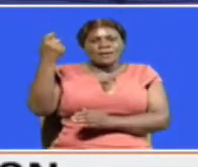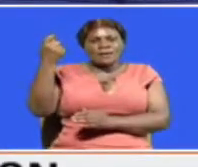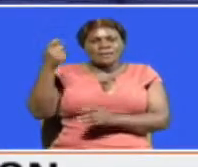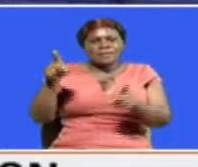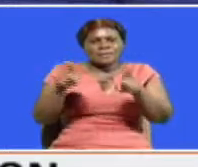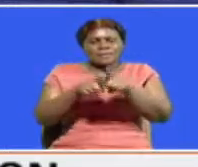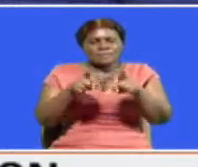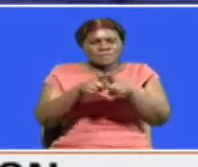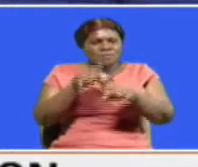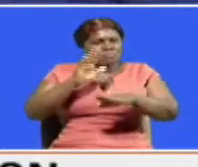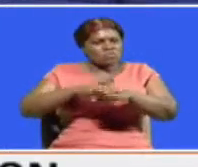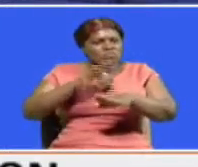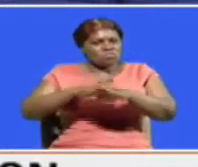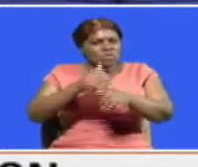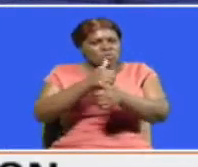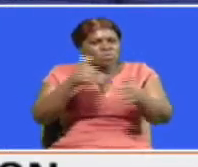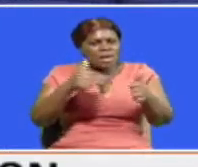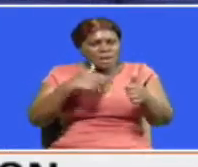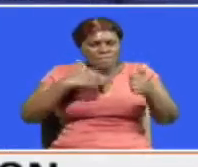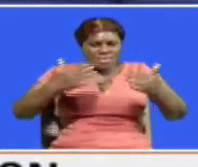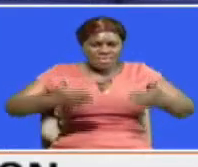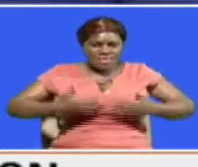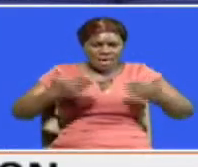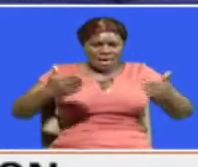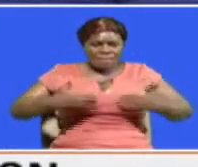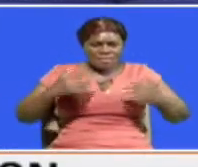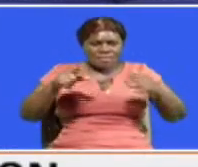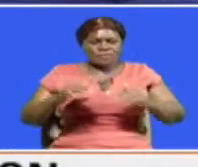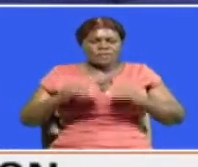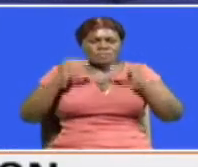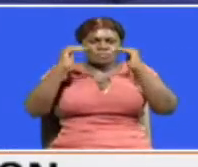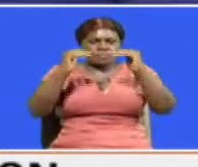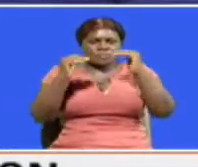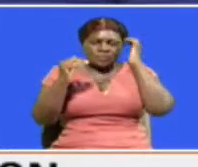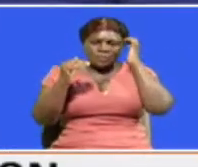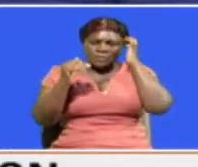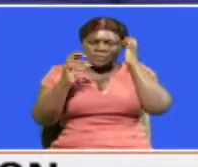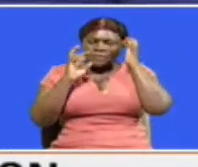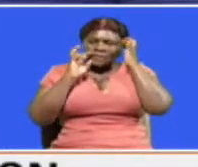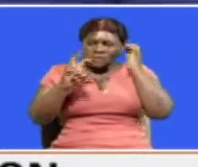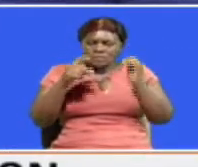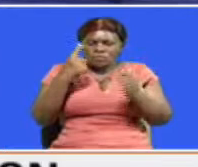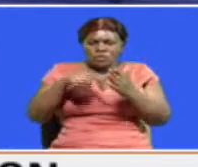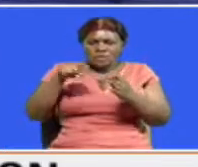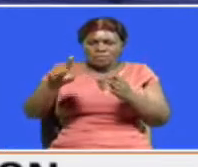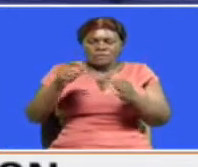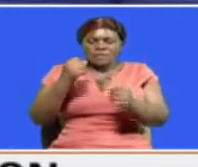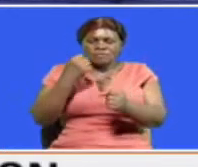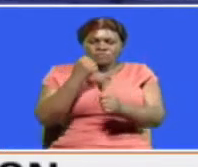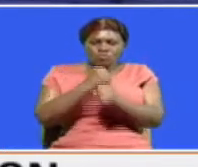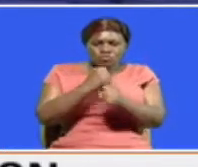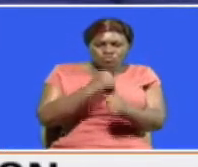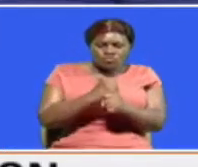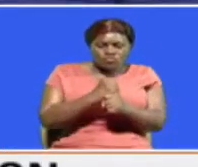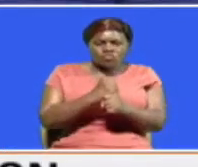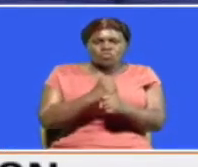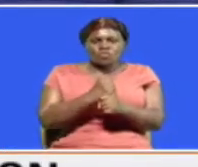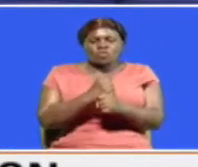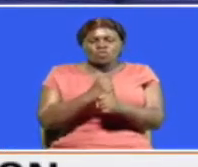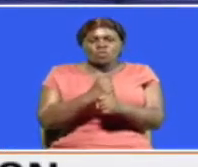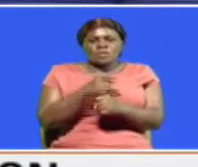are doing very well. I'm happy I've moved around and I've seen what their products are, and they